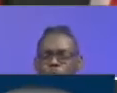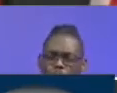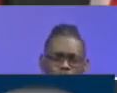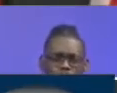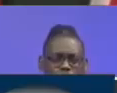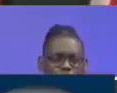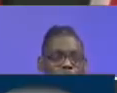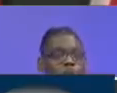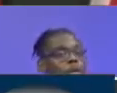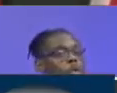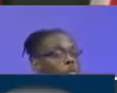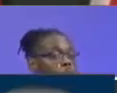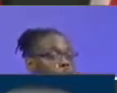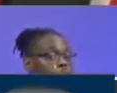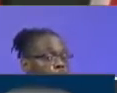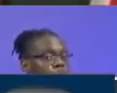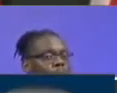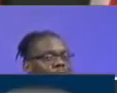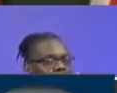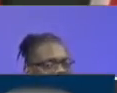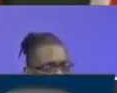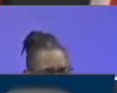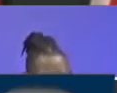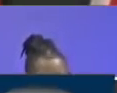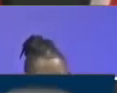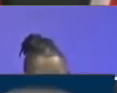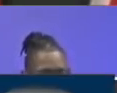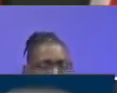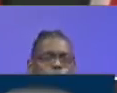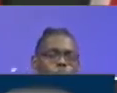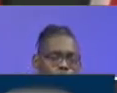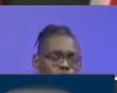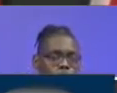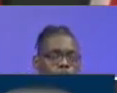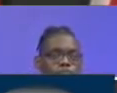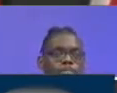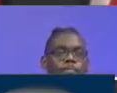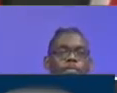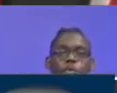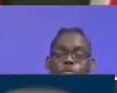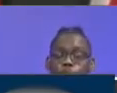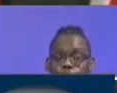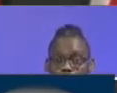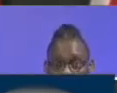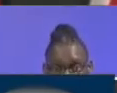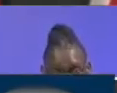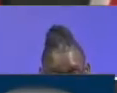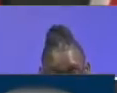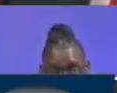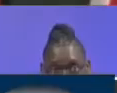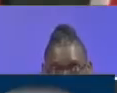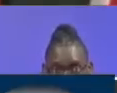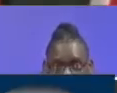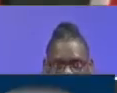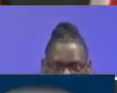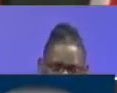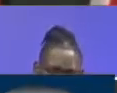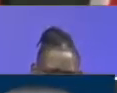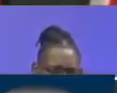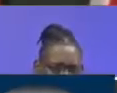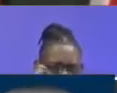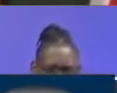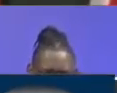only. Do not organize or attend Christmas